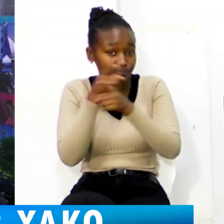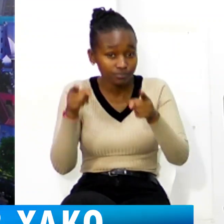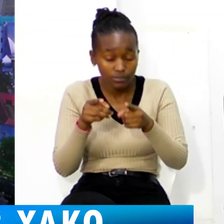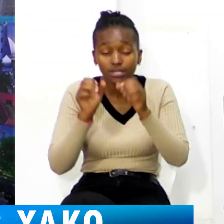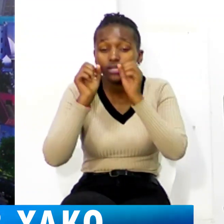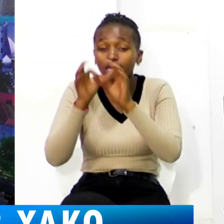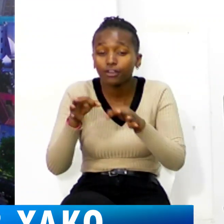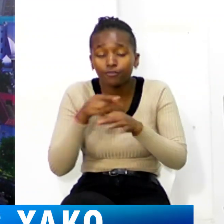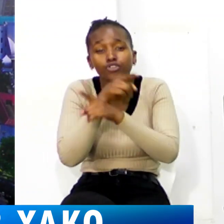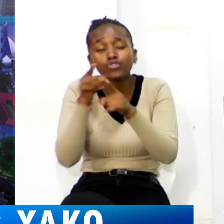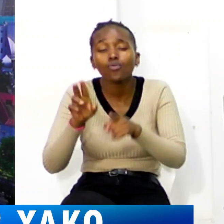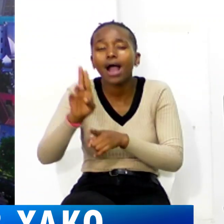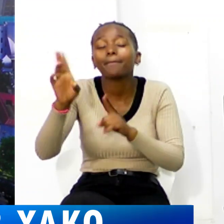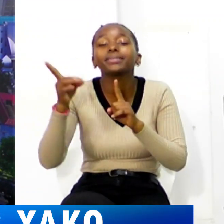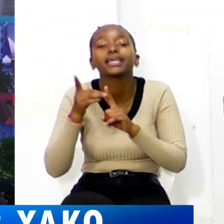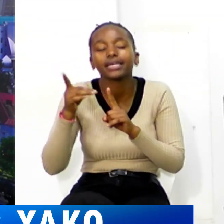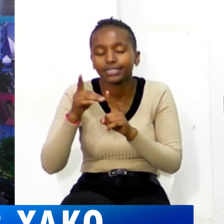today,